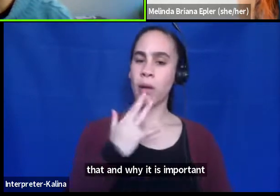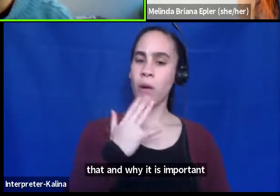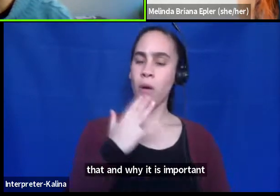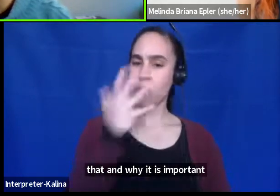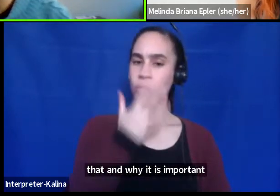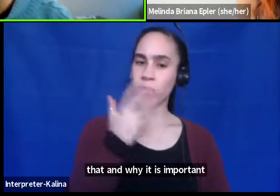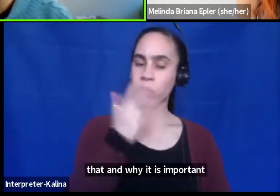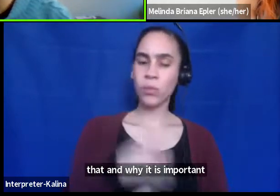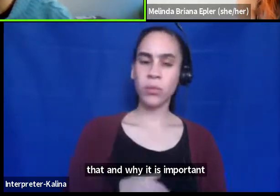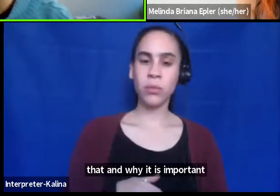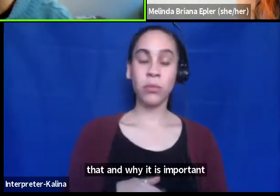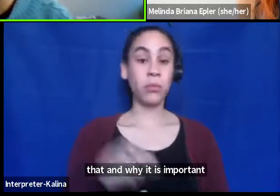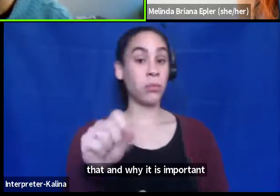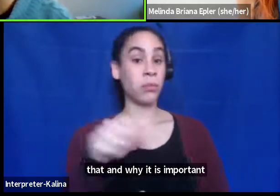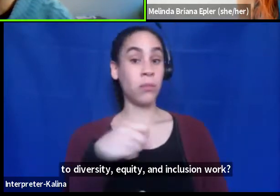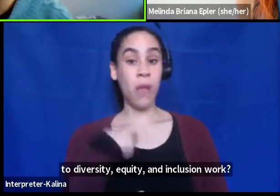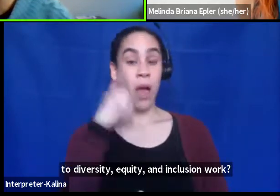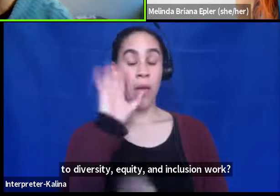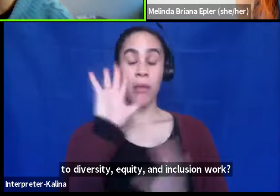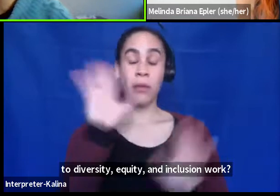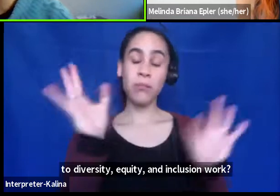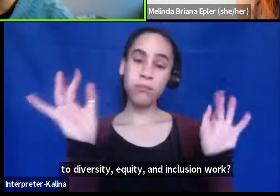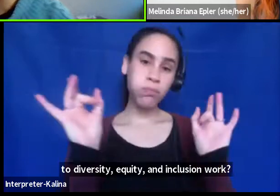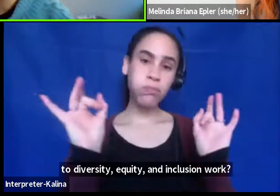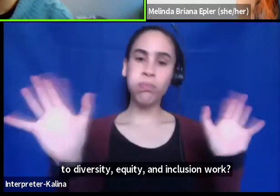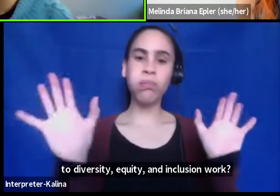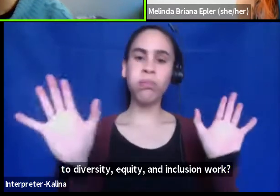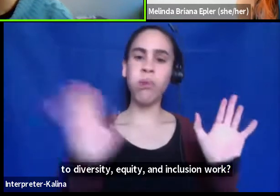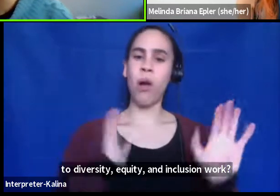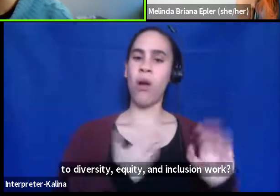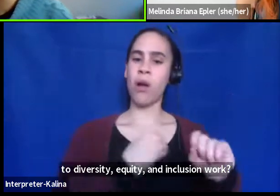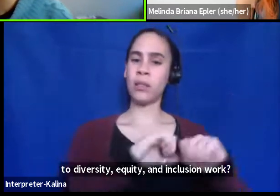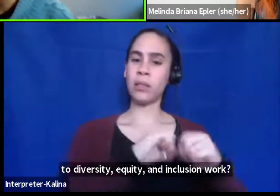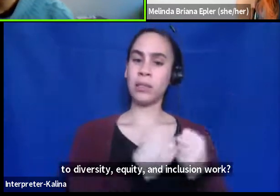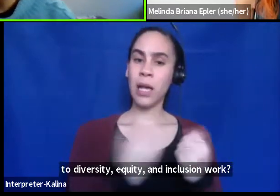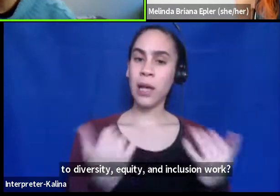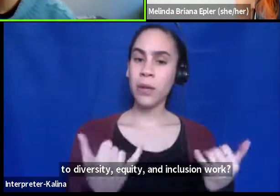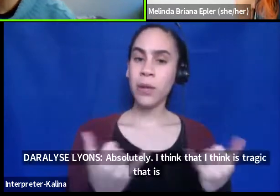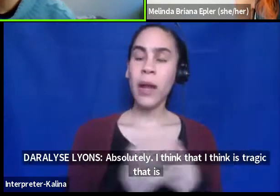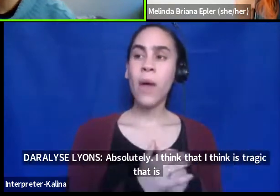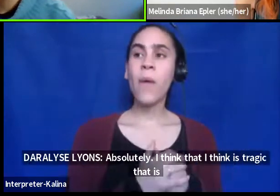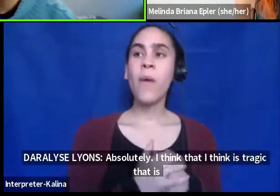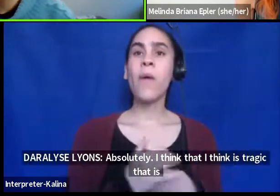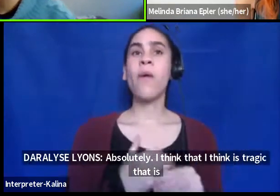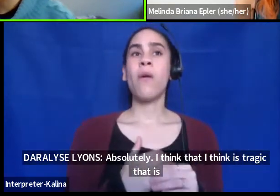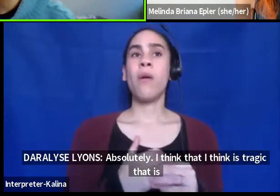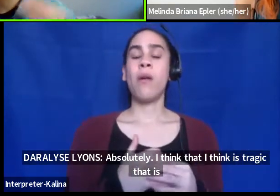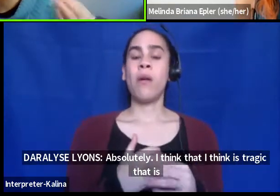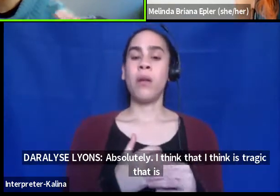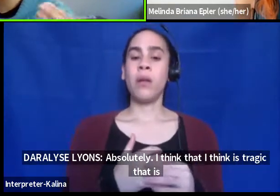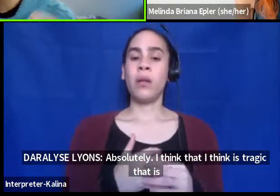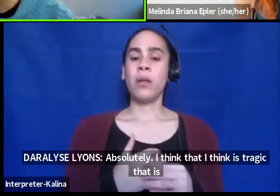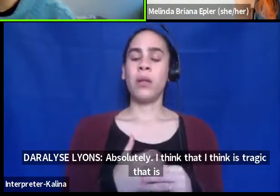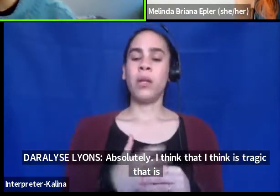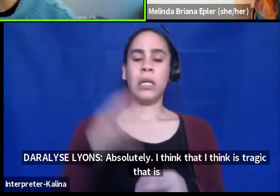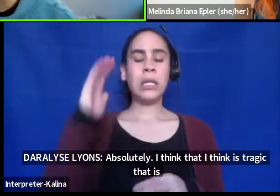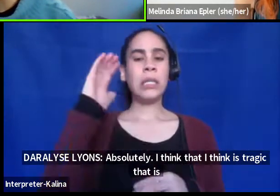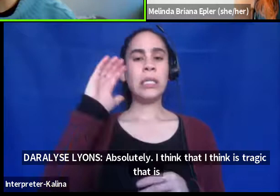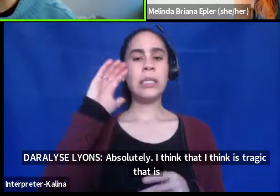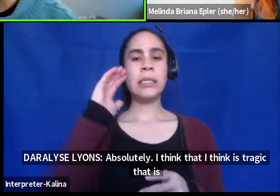actually tragic that is happening in our society right now is there seems to be